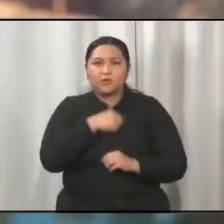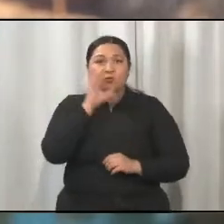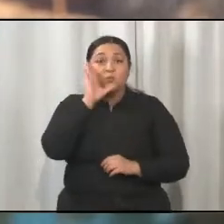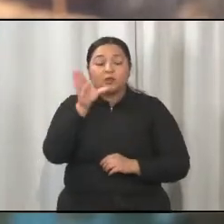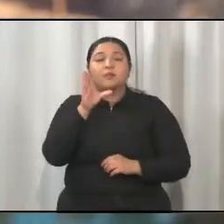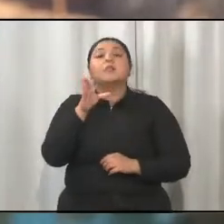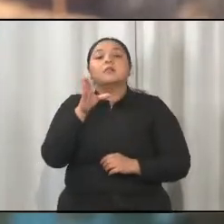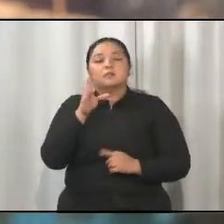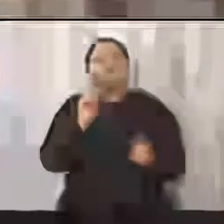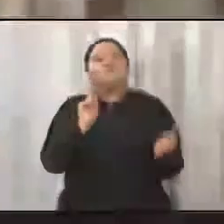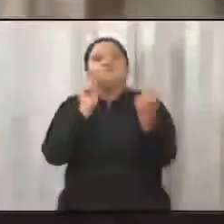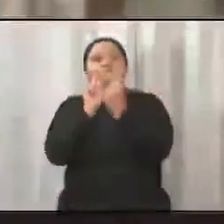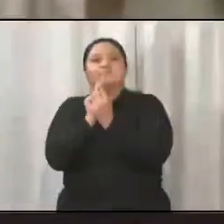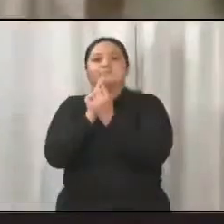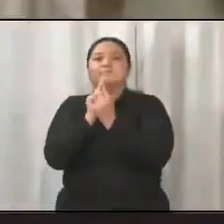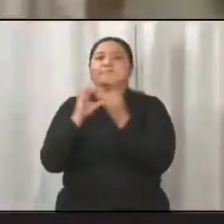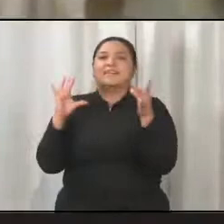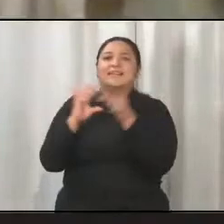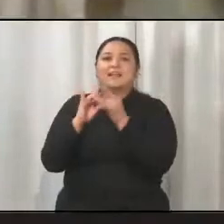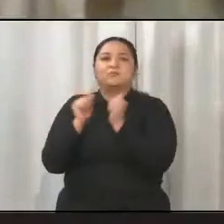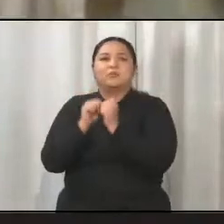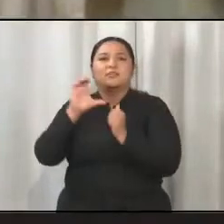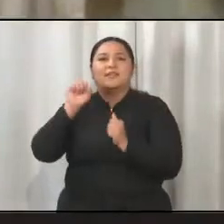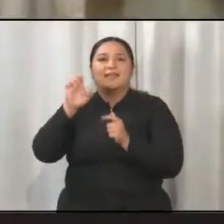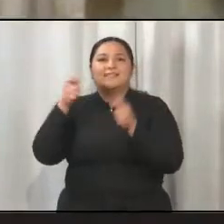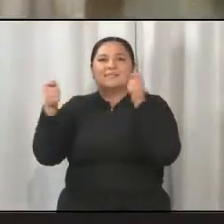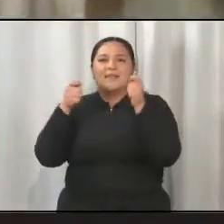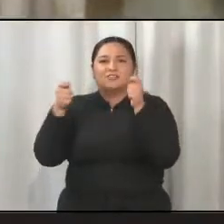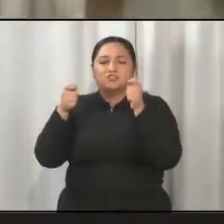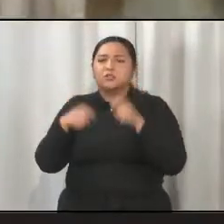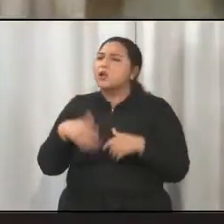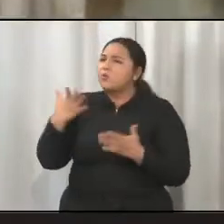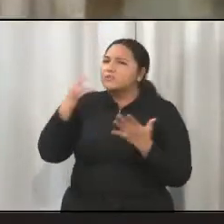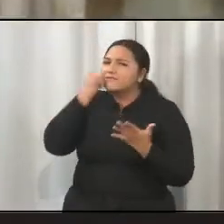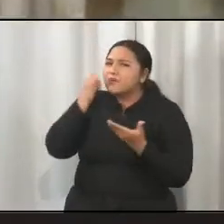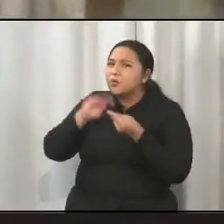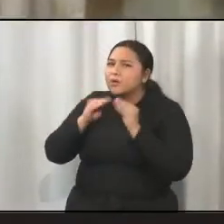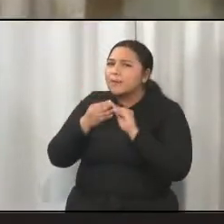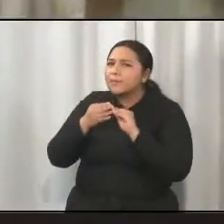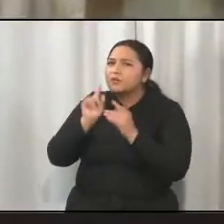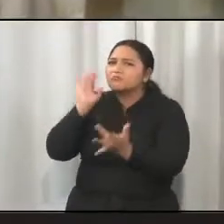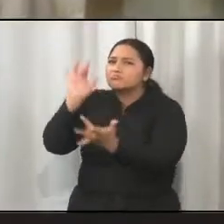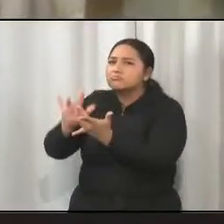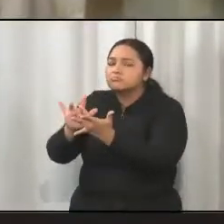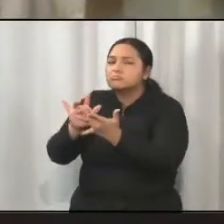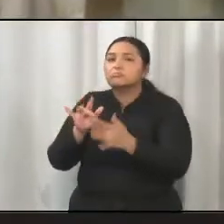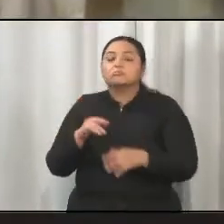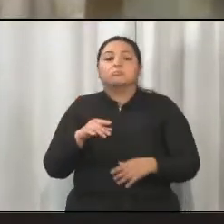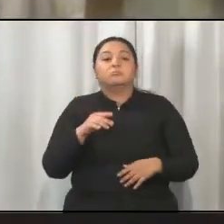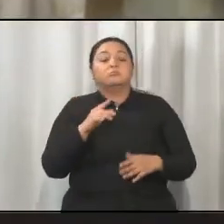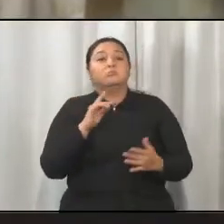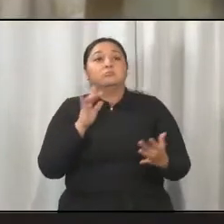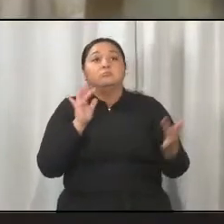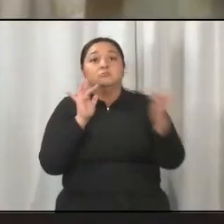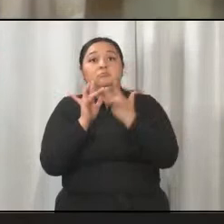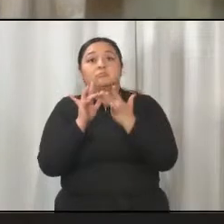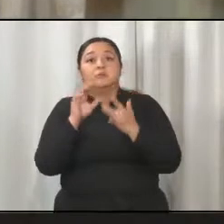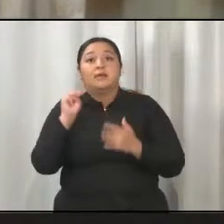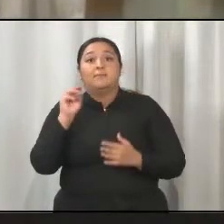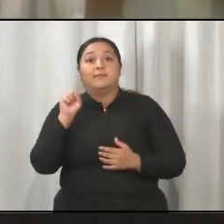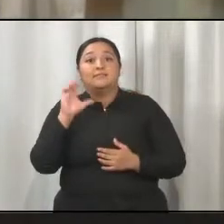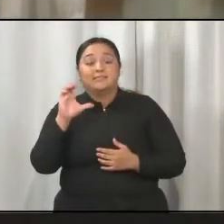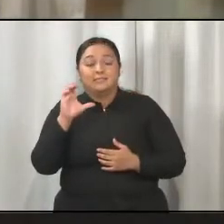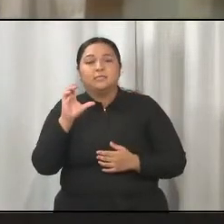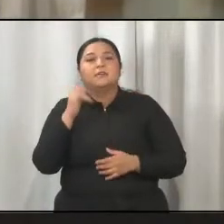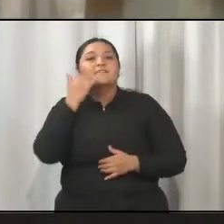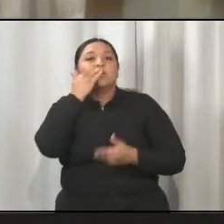case manager. And what's the phone number to the multi-service center? To reach out to the multi-service center,